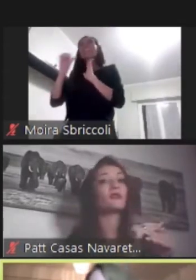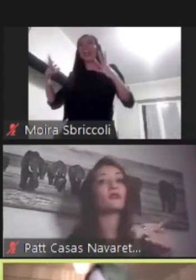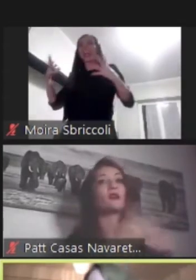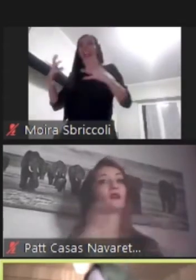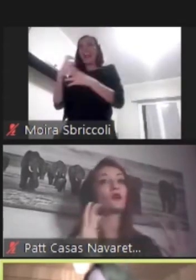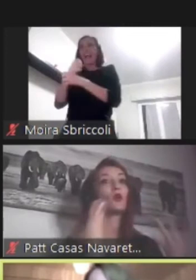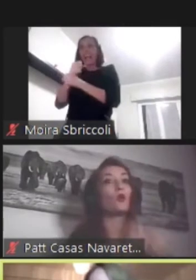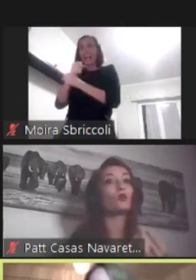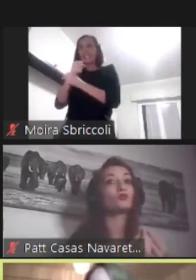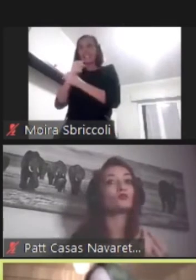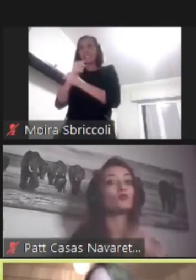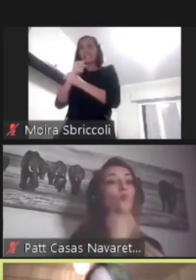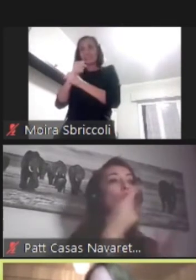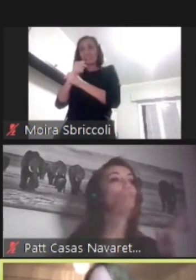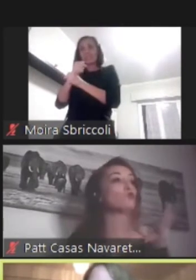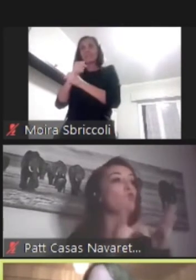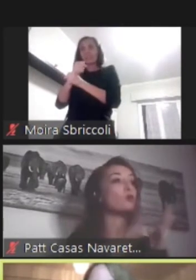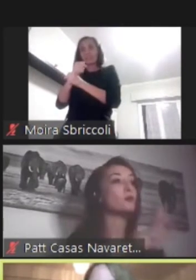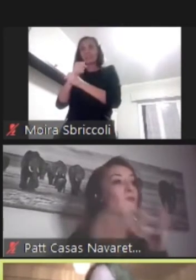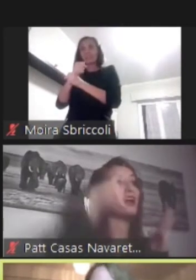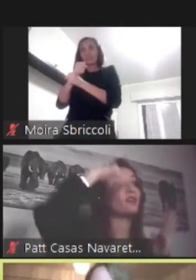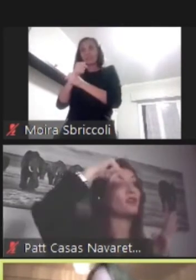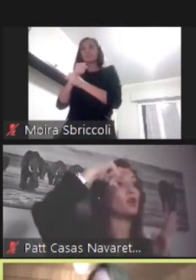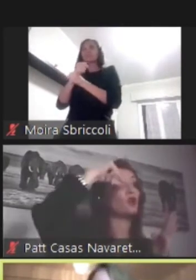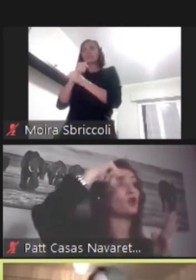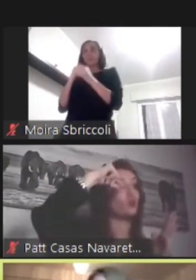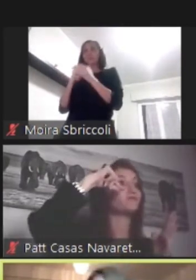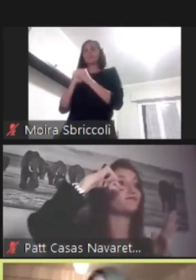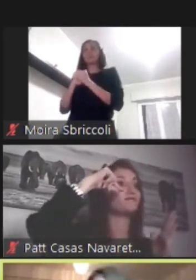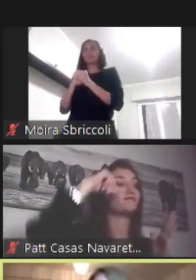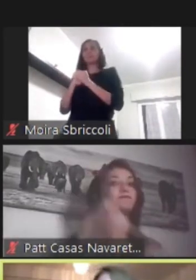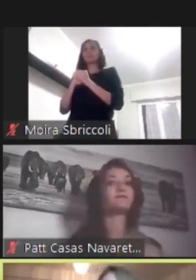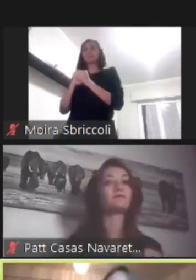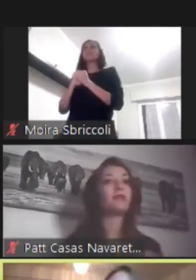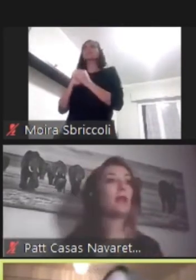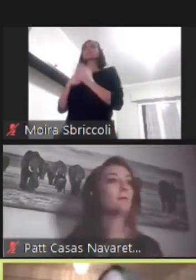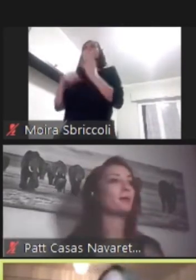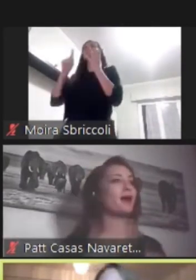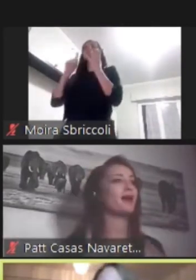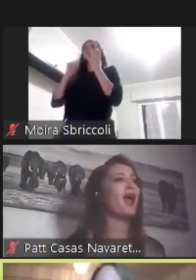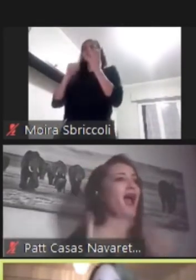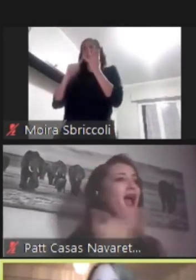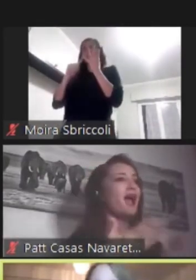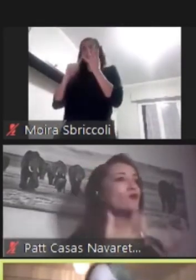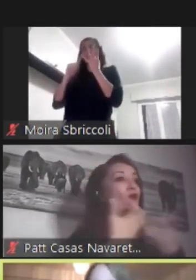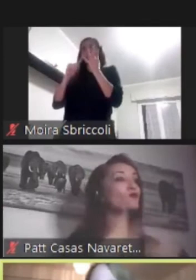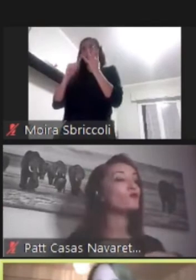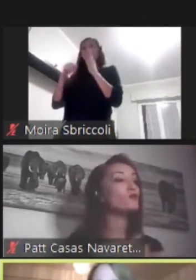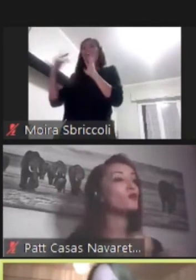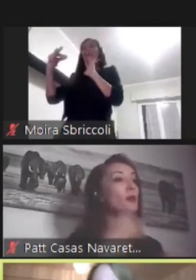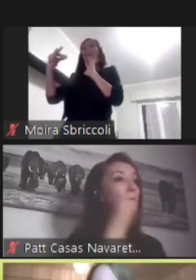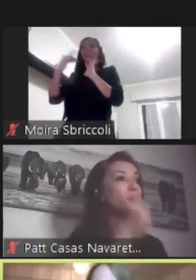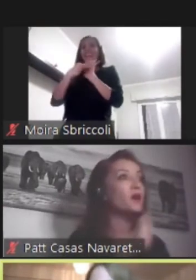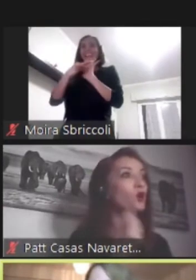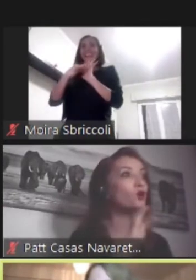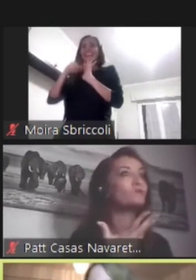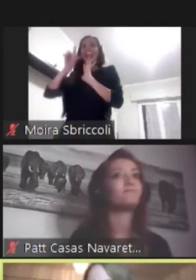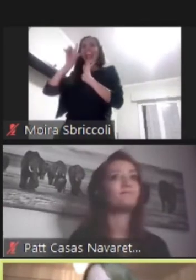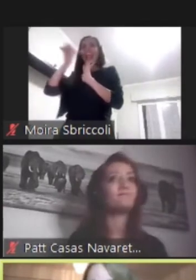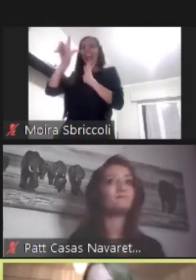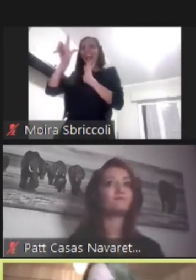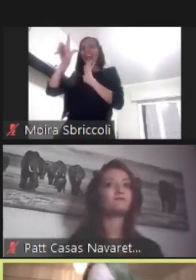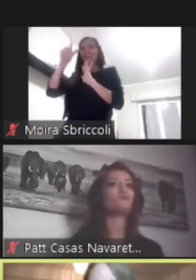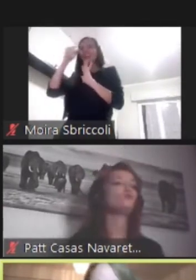Let's take a look at ingredient number 4, which is L-lysine. Now, L-lysine is